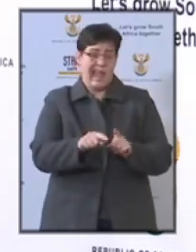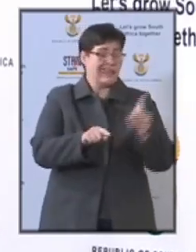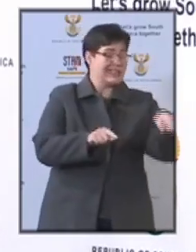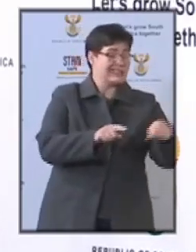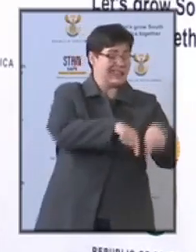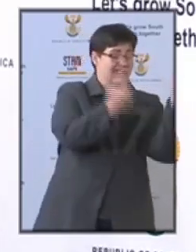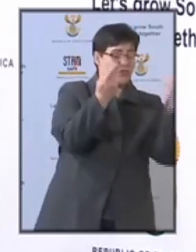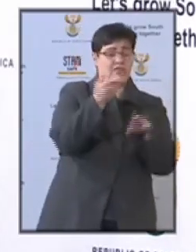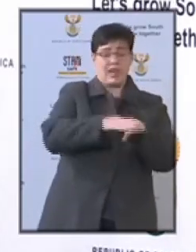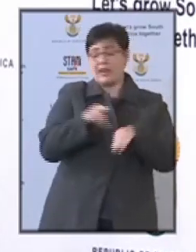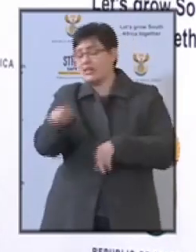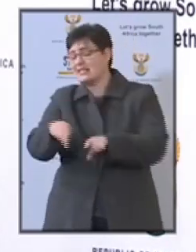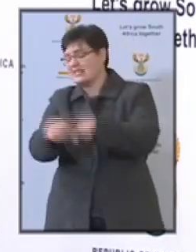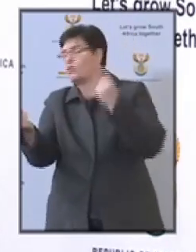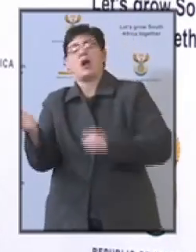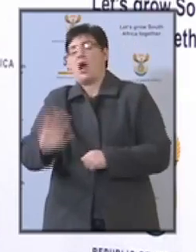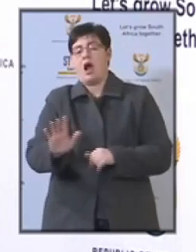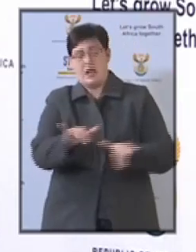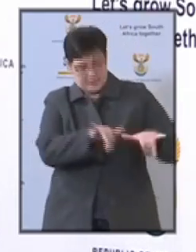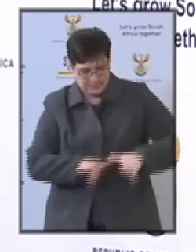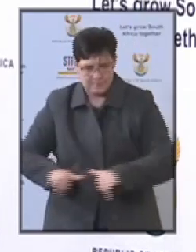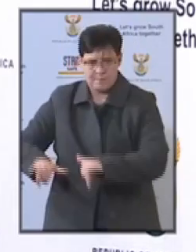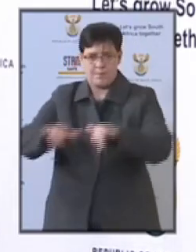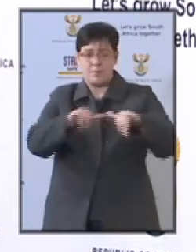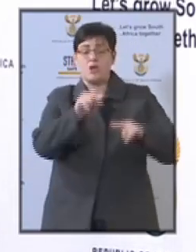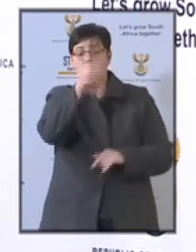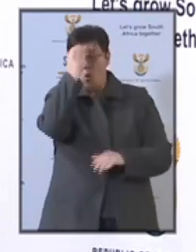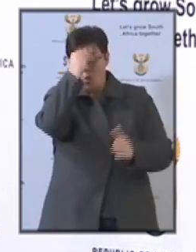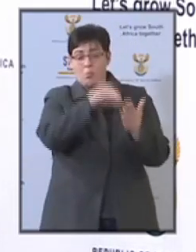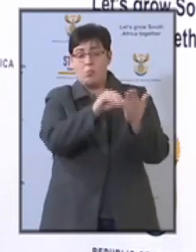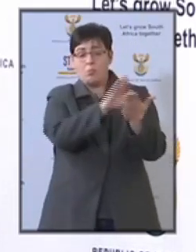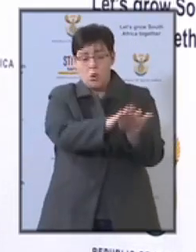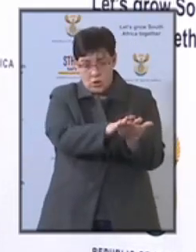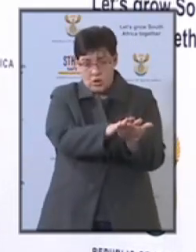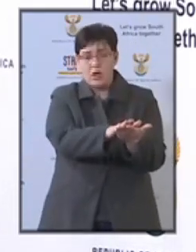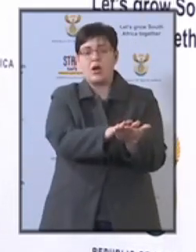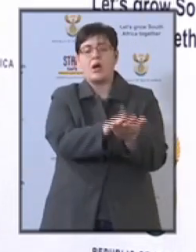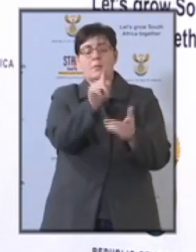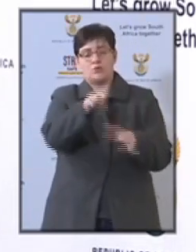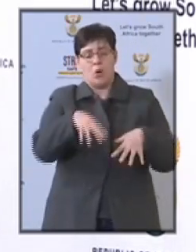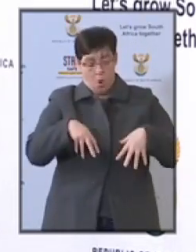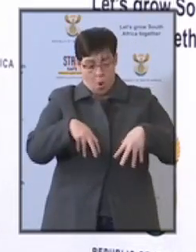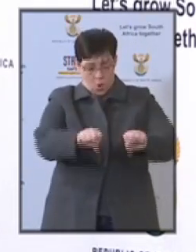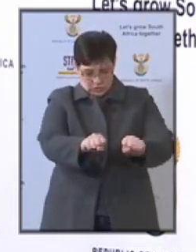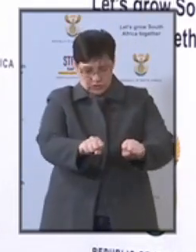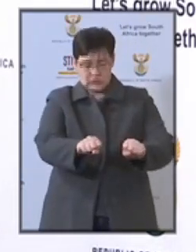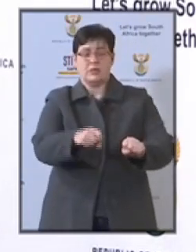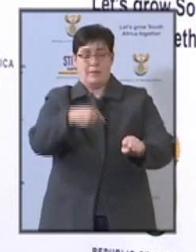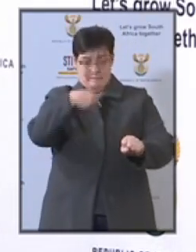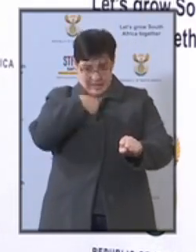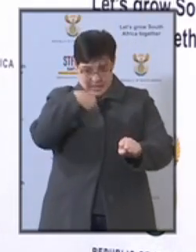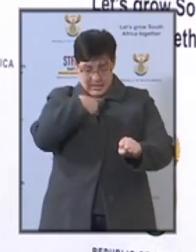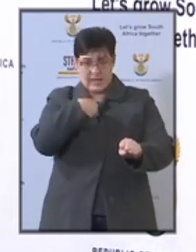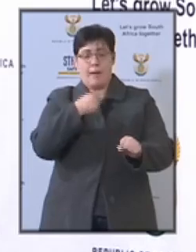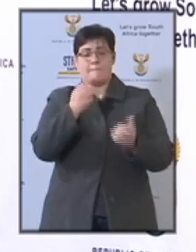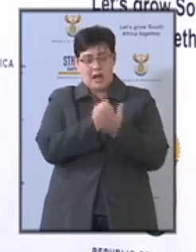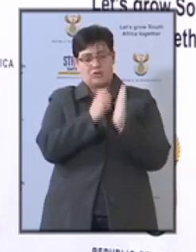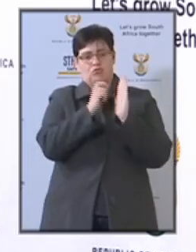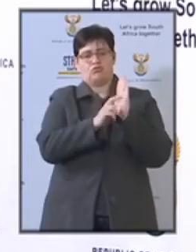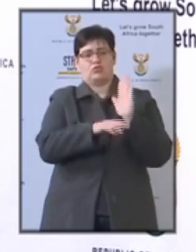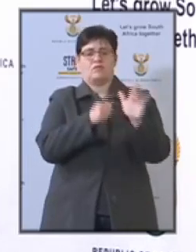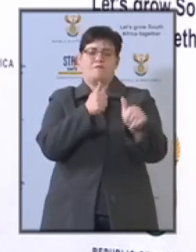exception. So if you are to book, the people who are hosting are expected to